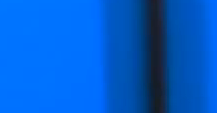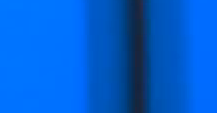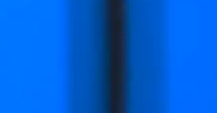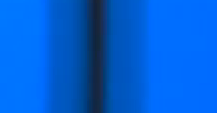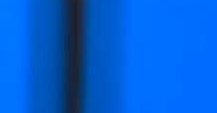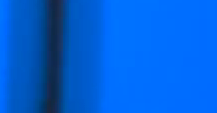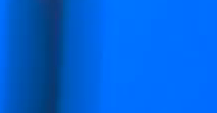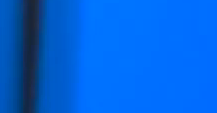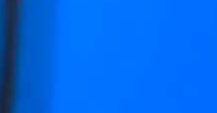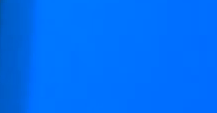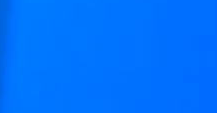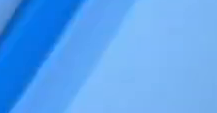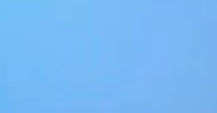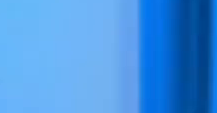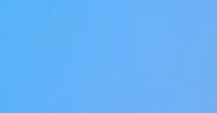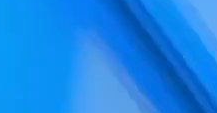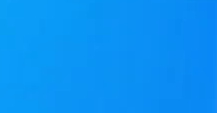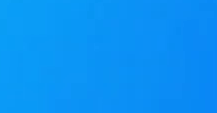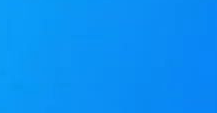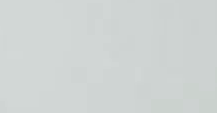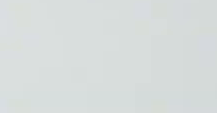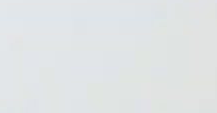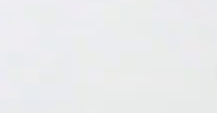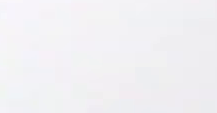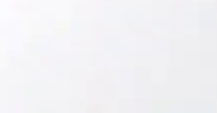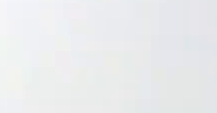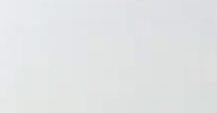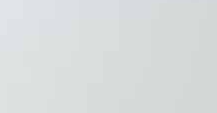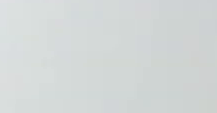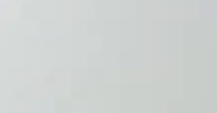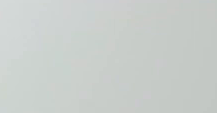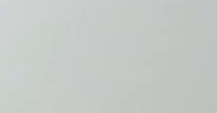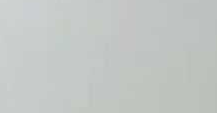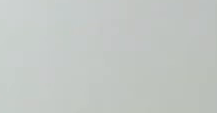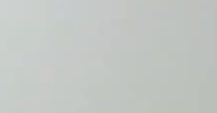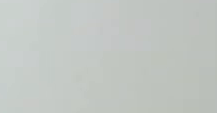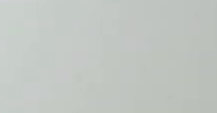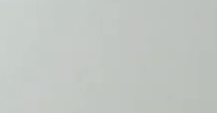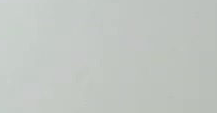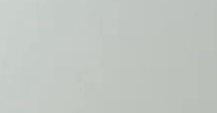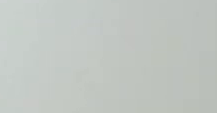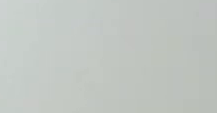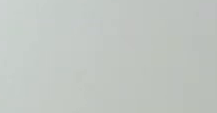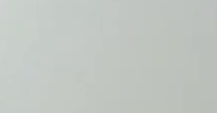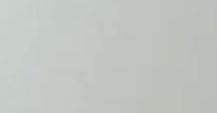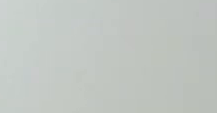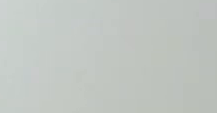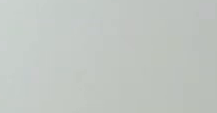ZNS Total Sports is brought to you by Fourth Terrace Diagnostic Center.